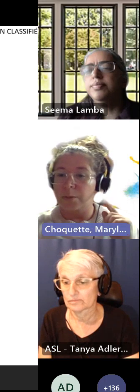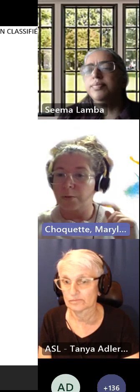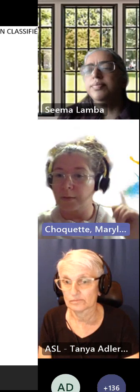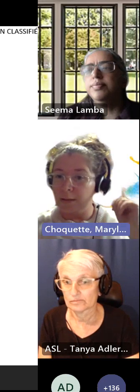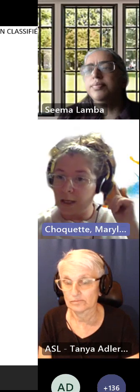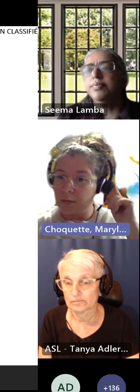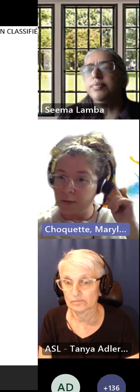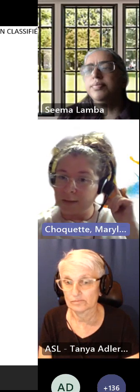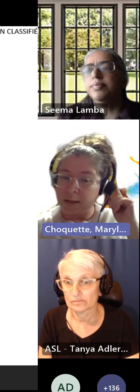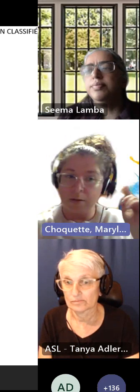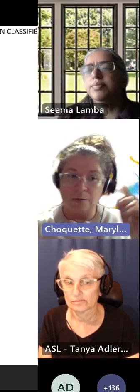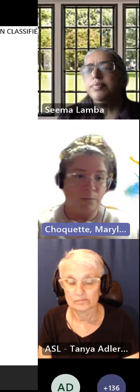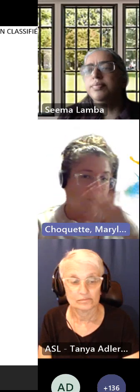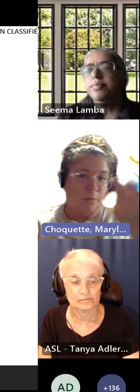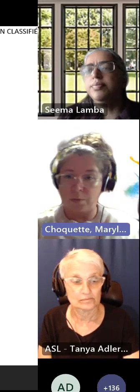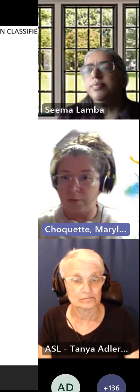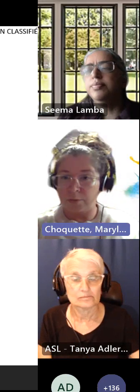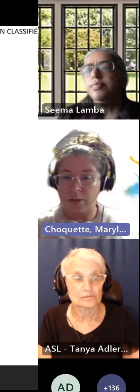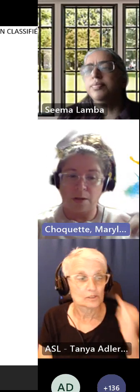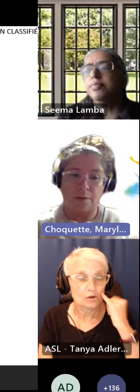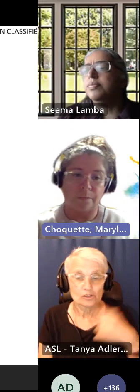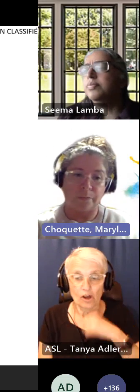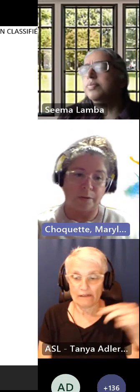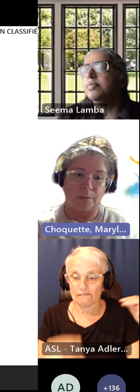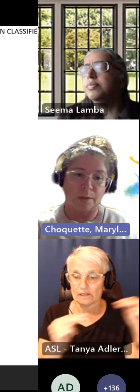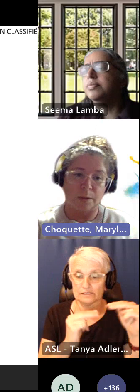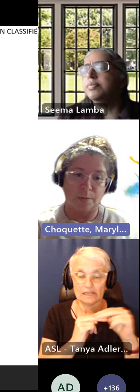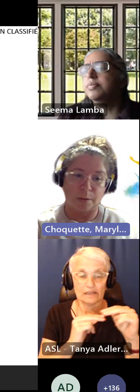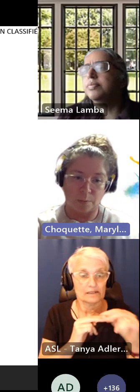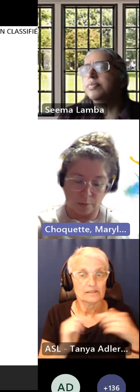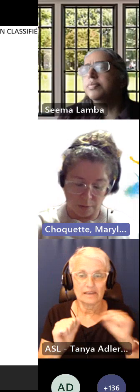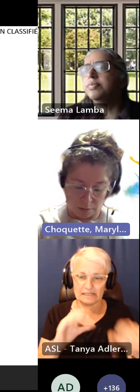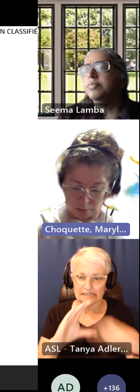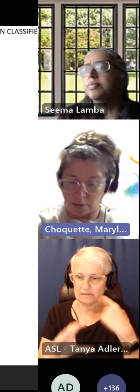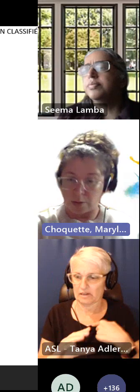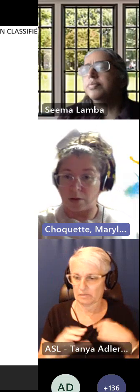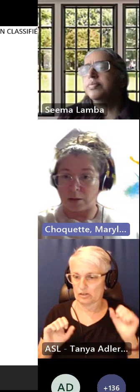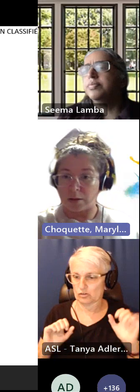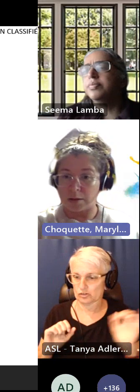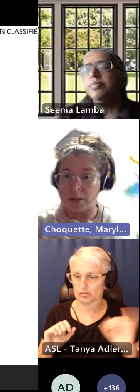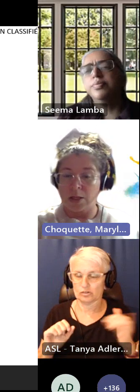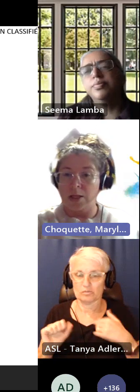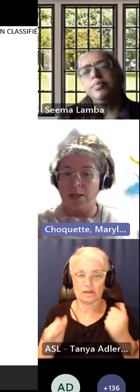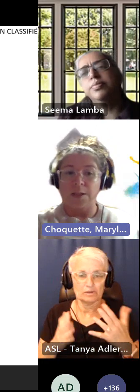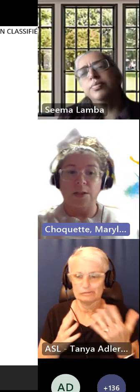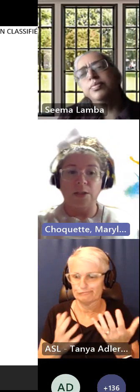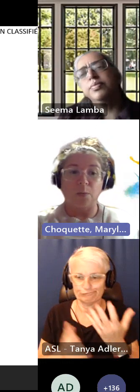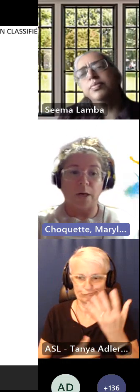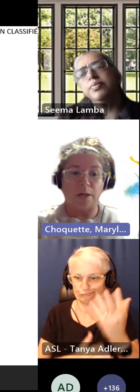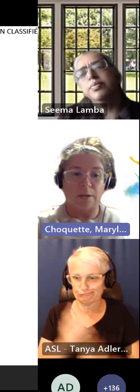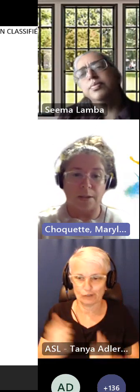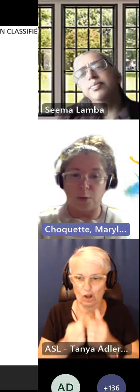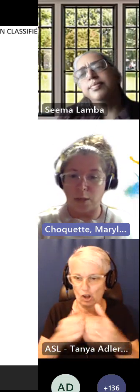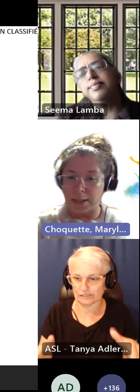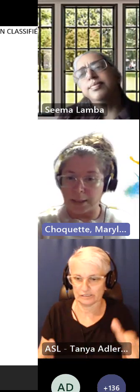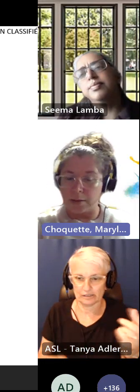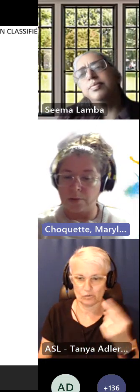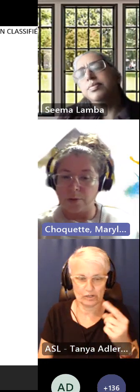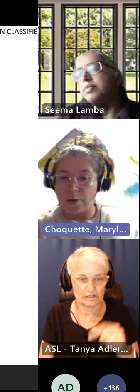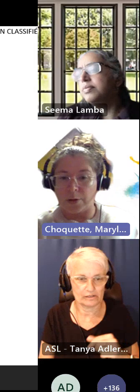So if people didn't have the deck, feel free to email me. It's possible that it got lost somewhere